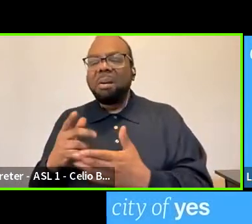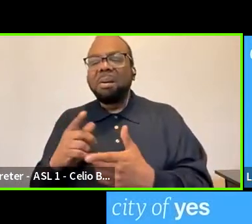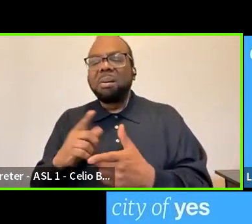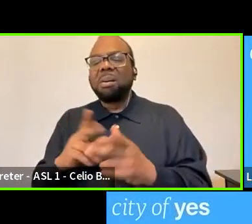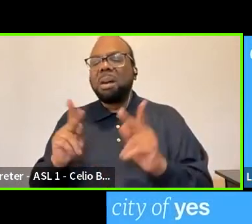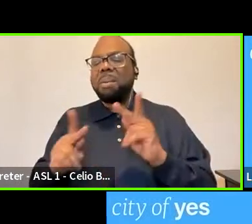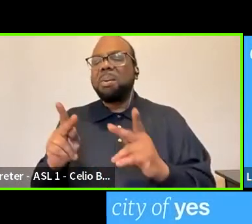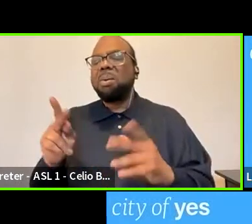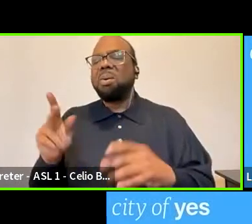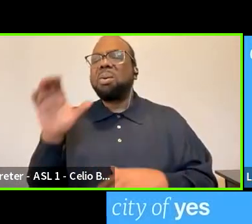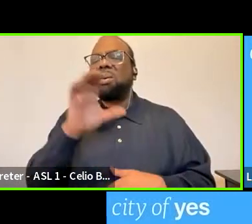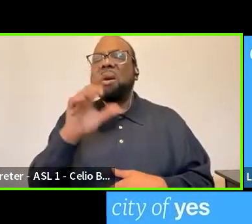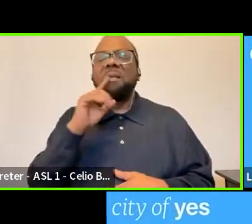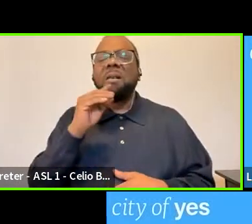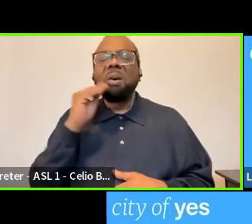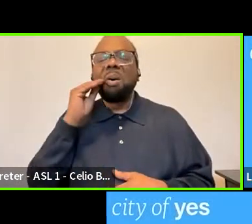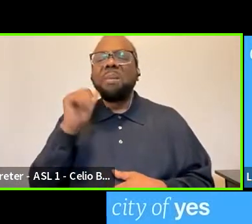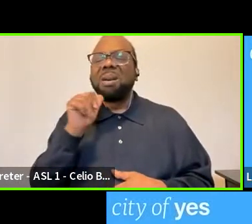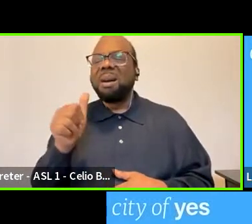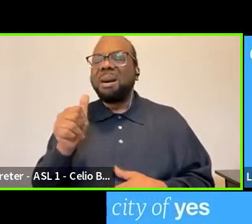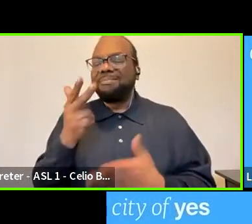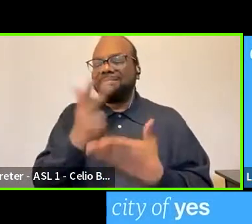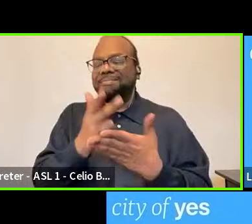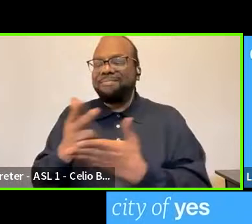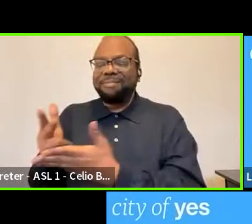are looking for homes and not necessarily parking spaces.